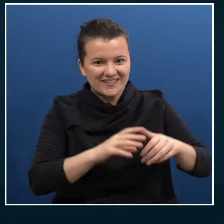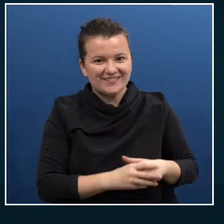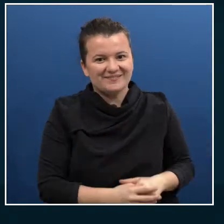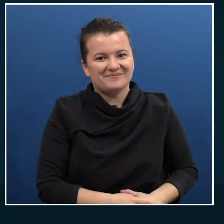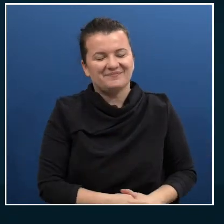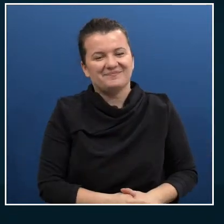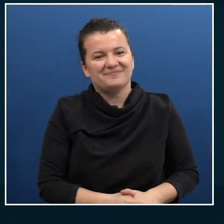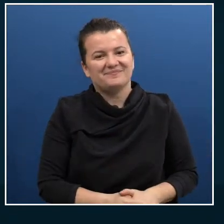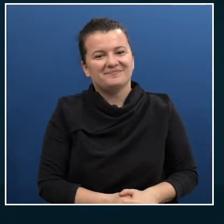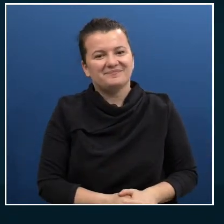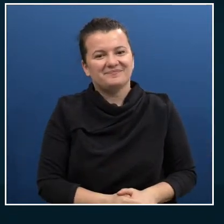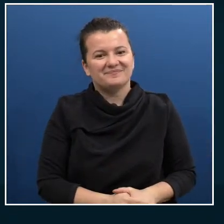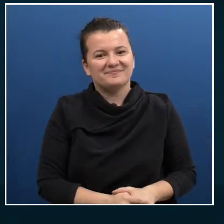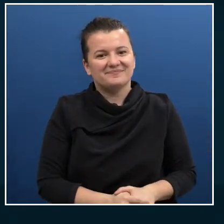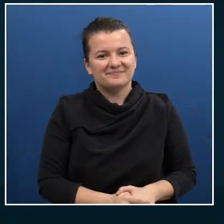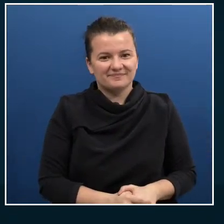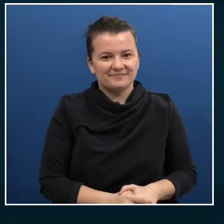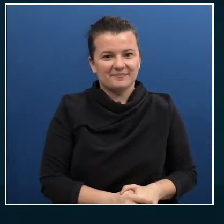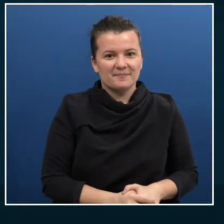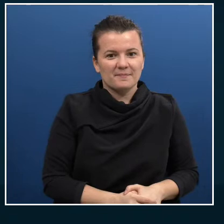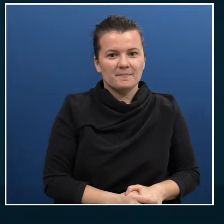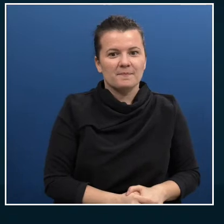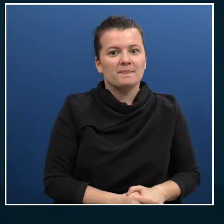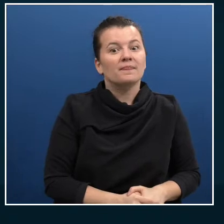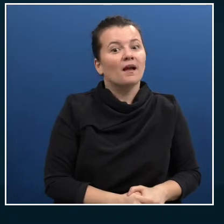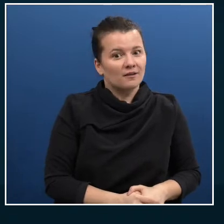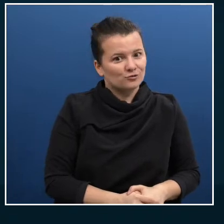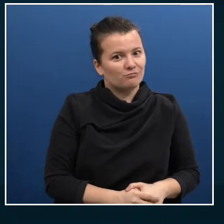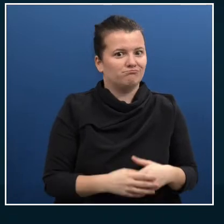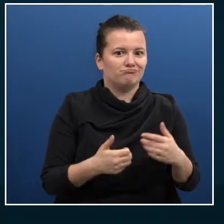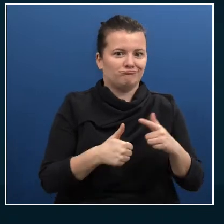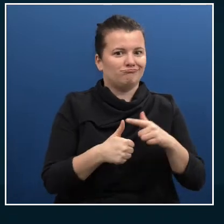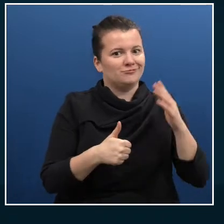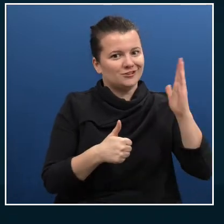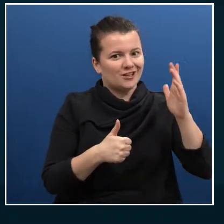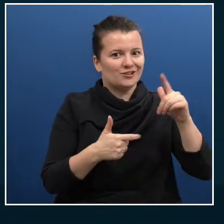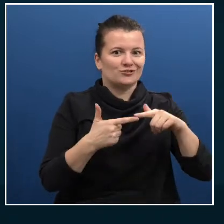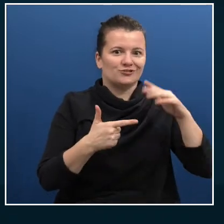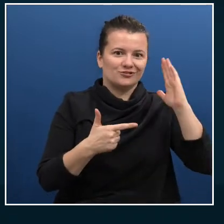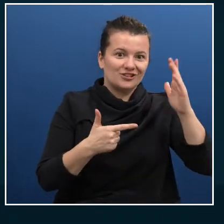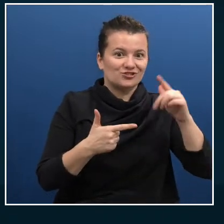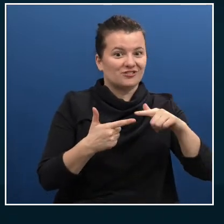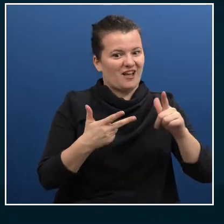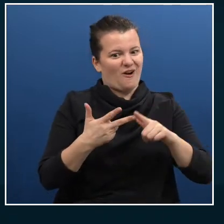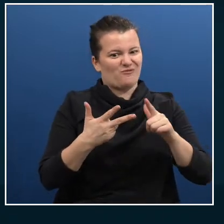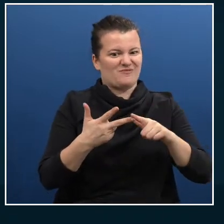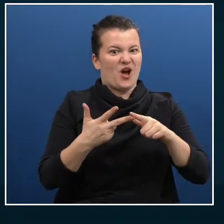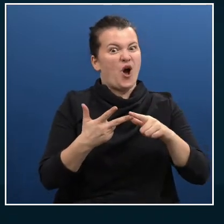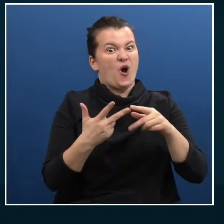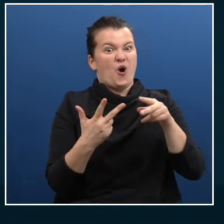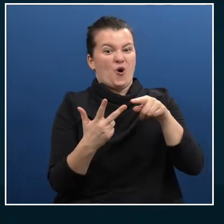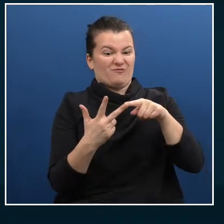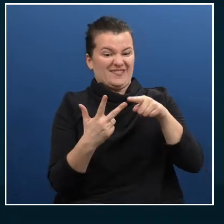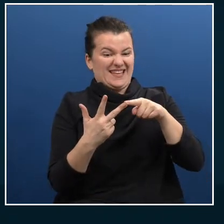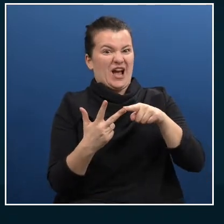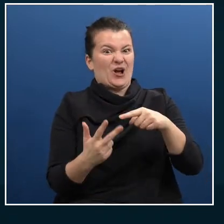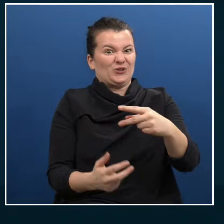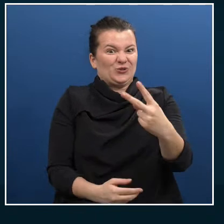And we are making us up for the last sessions with 2 speakers. So this is really nice.